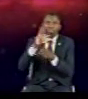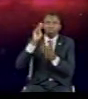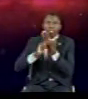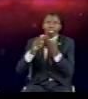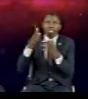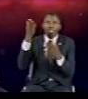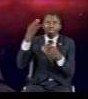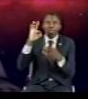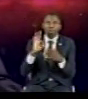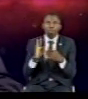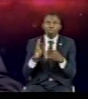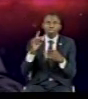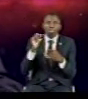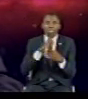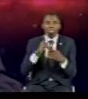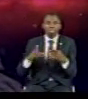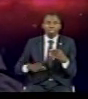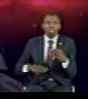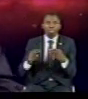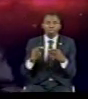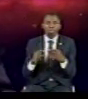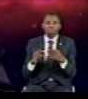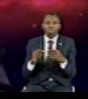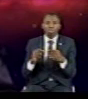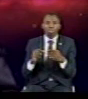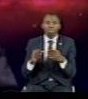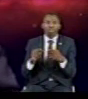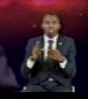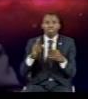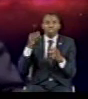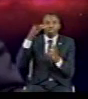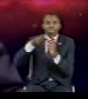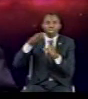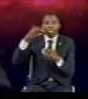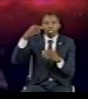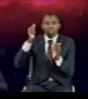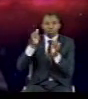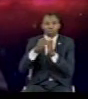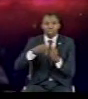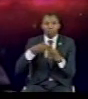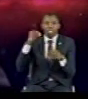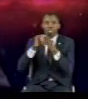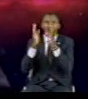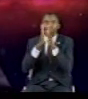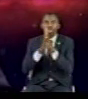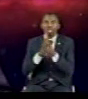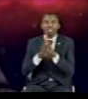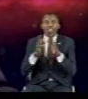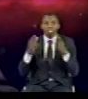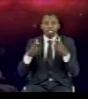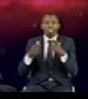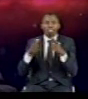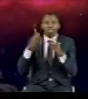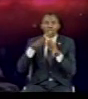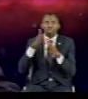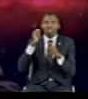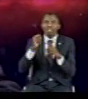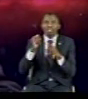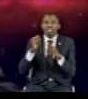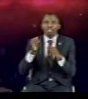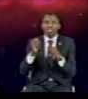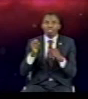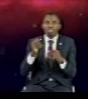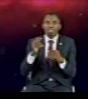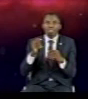and chose to share it with us. Join with me in prayer. Let's go before the Lord for the global economy and ask God